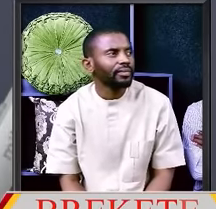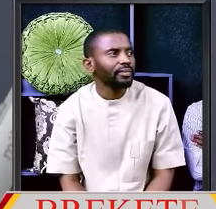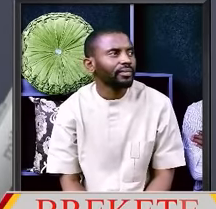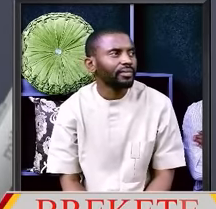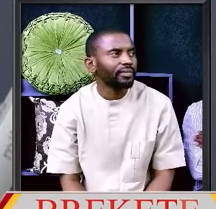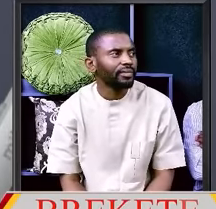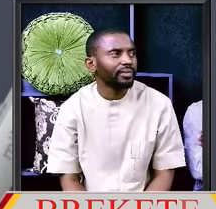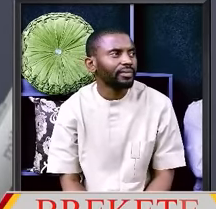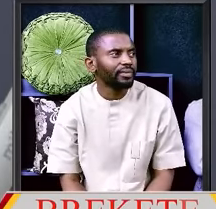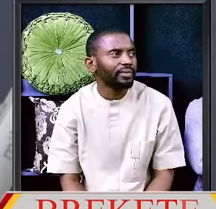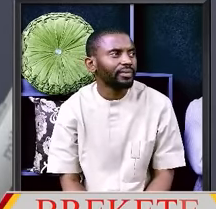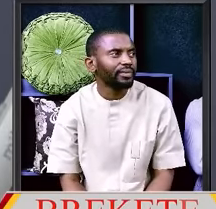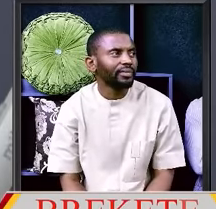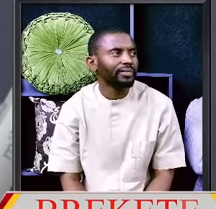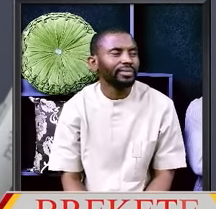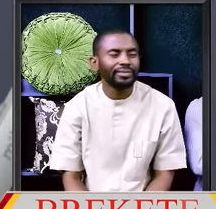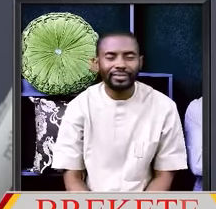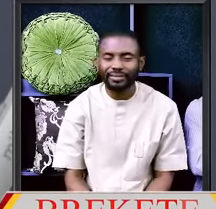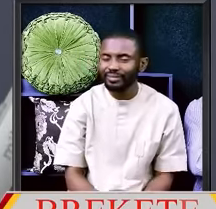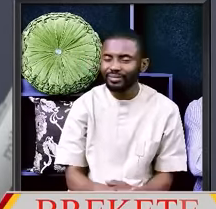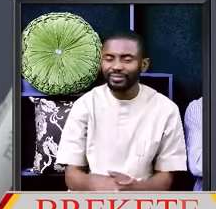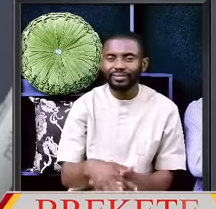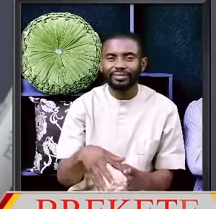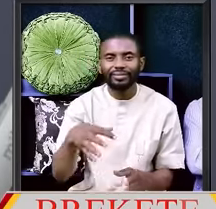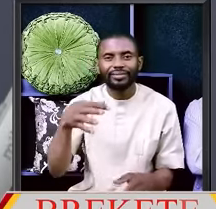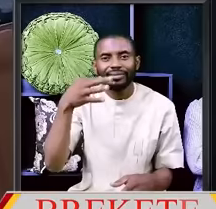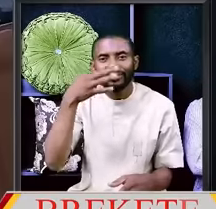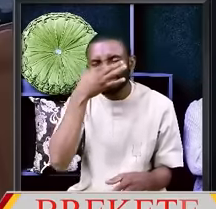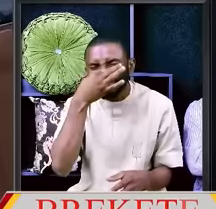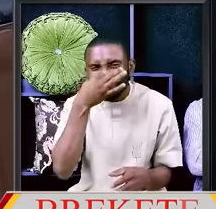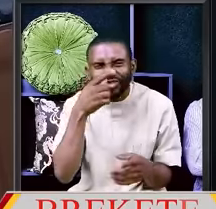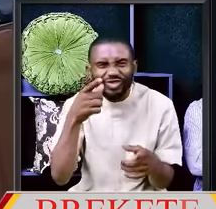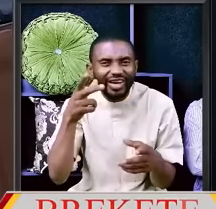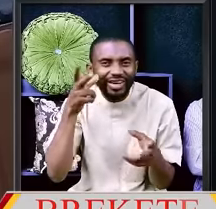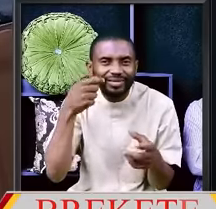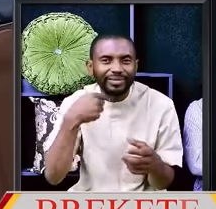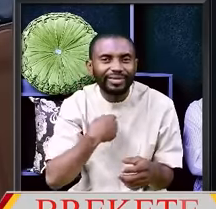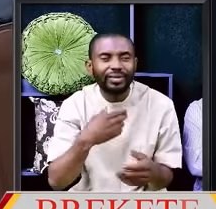Hey. One are they hear me? Hello, good morning.